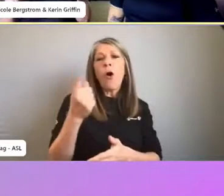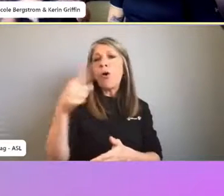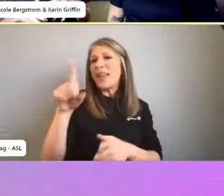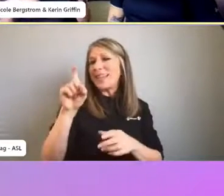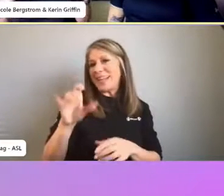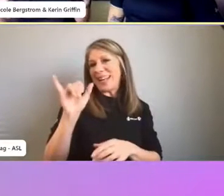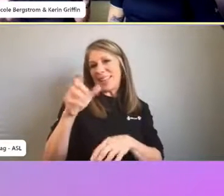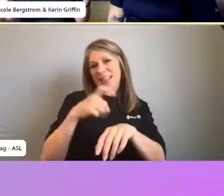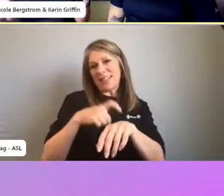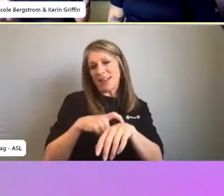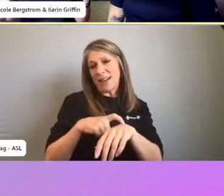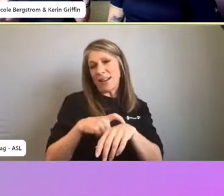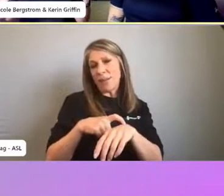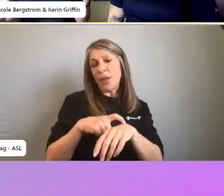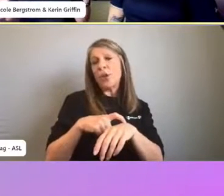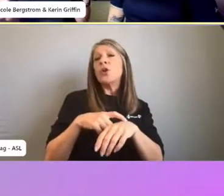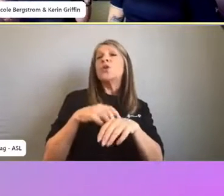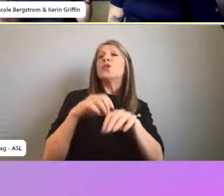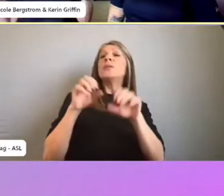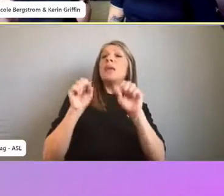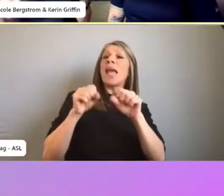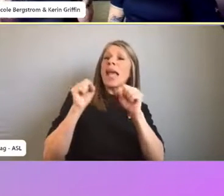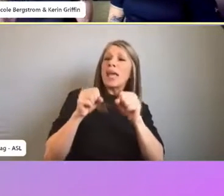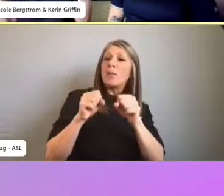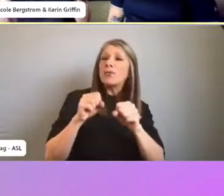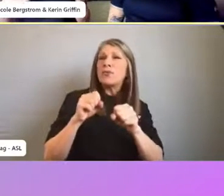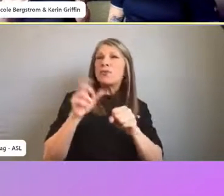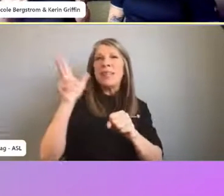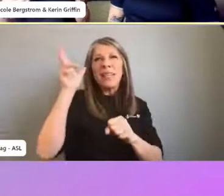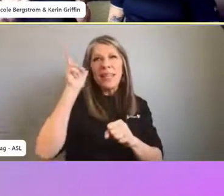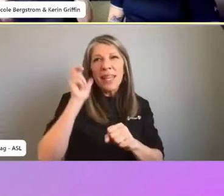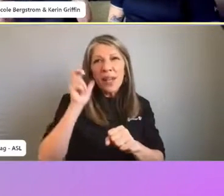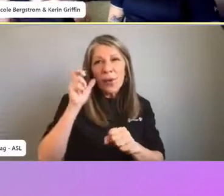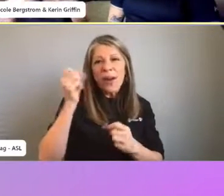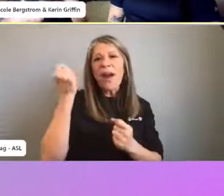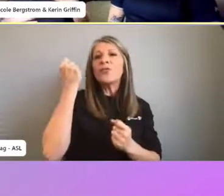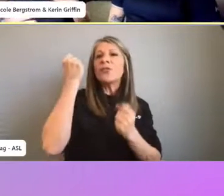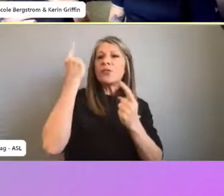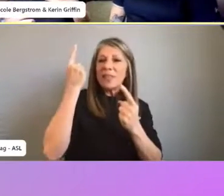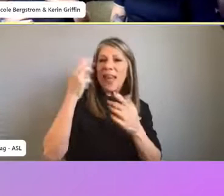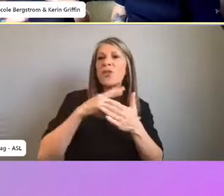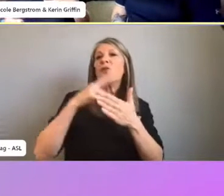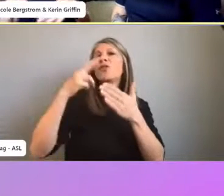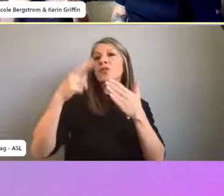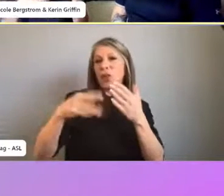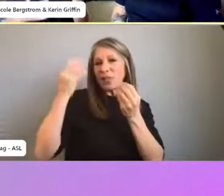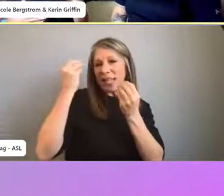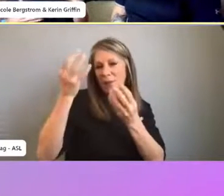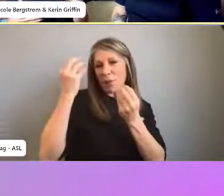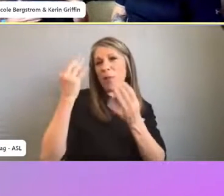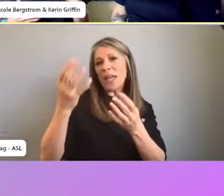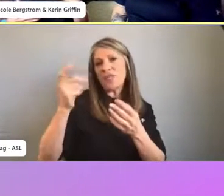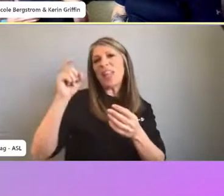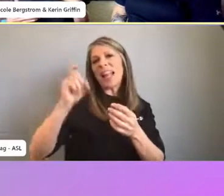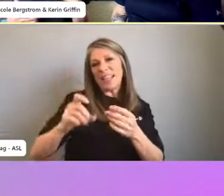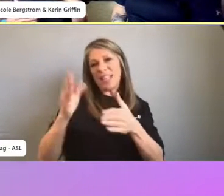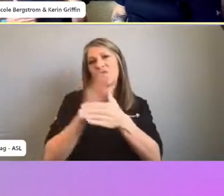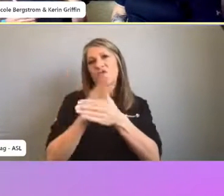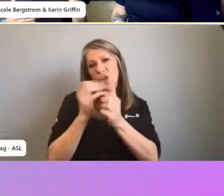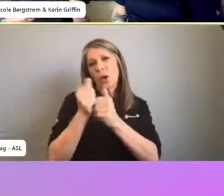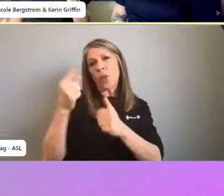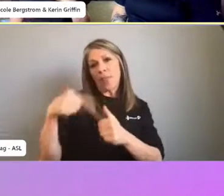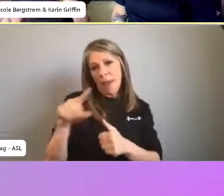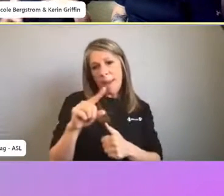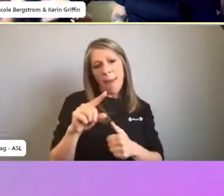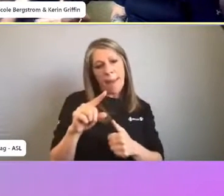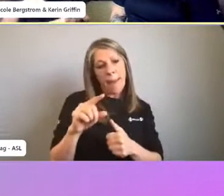time to then be open to hear and absorb the resulting information that I had to give to them.